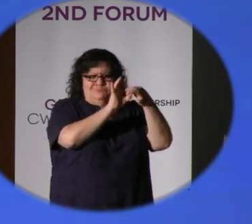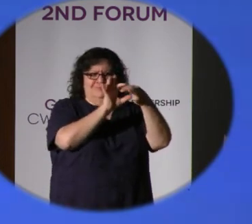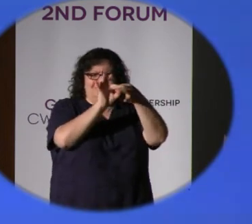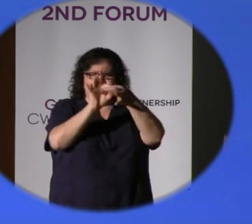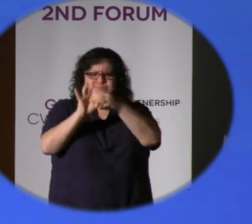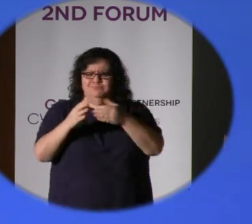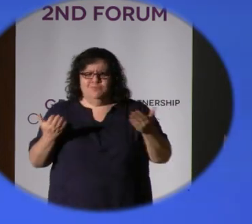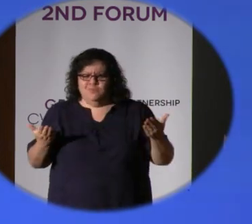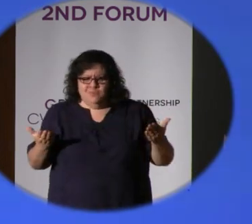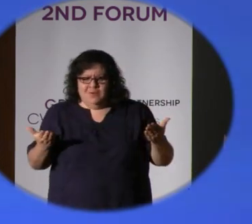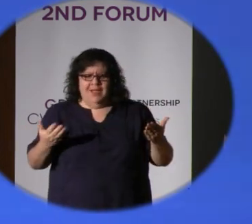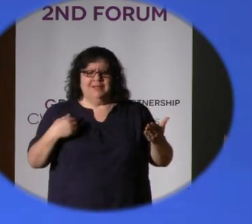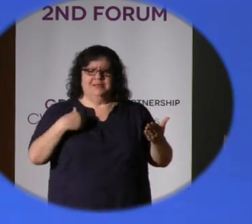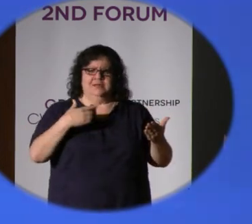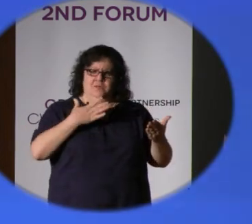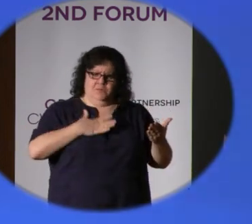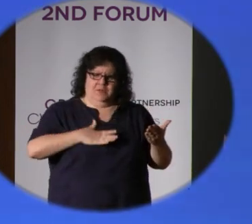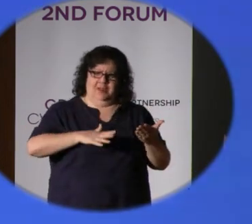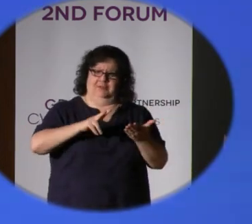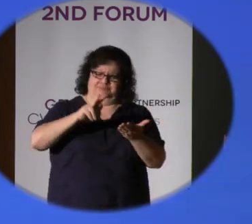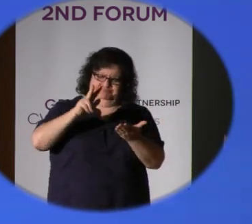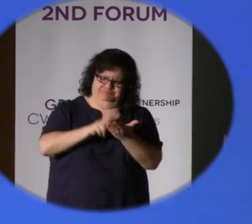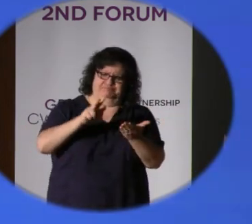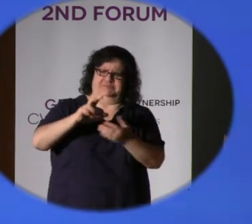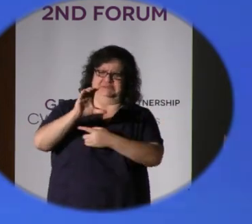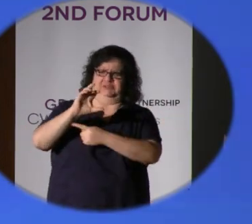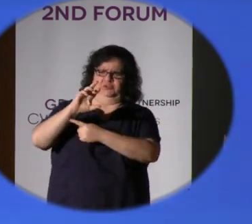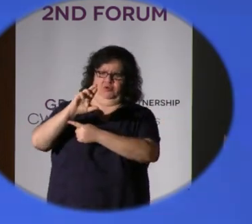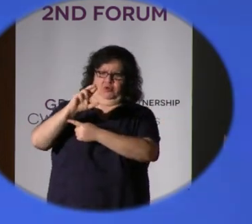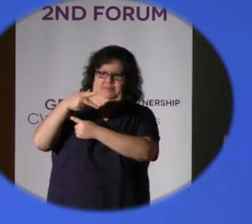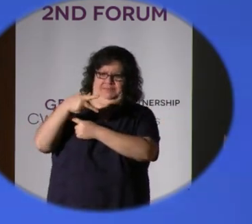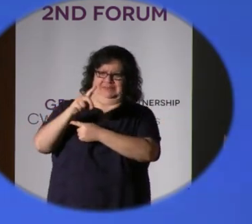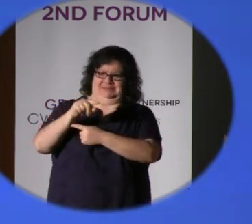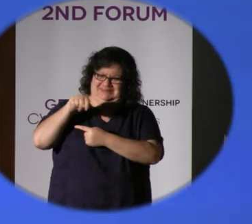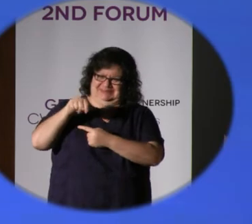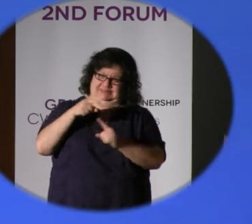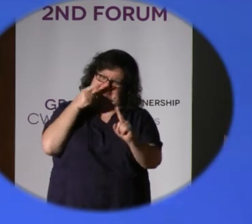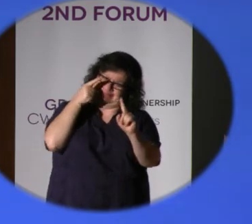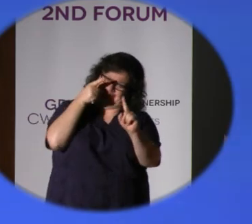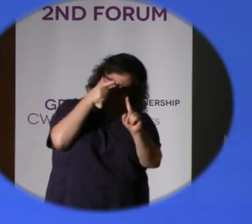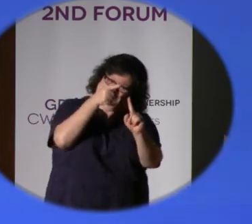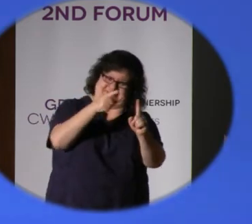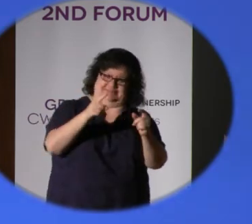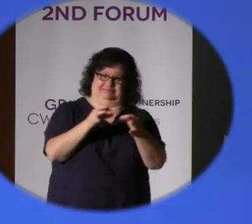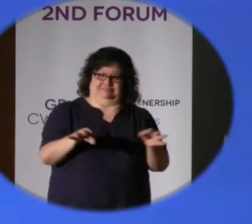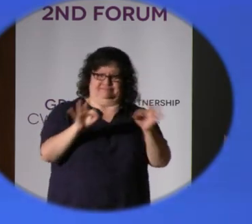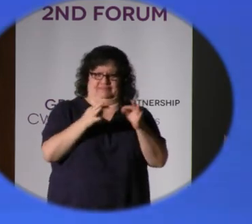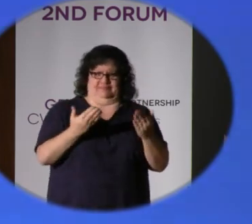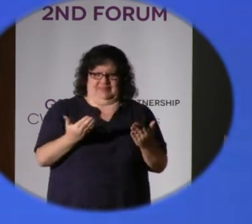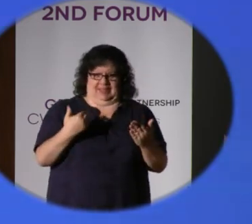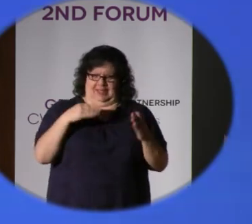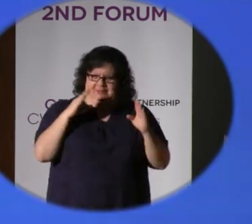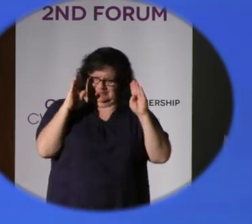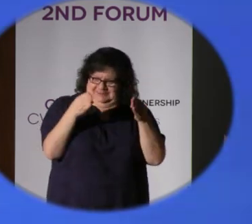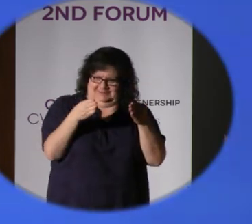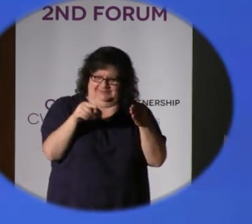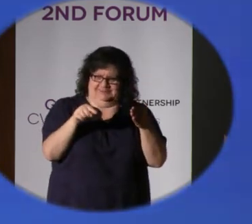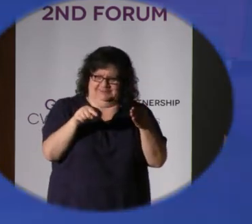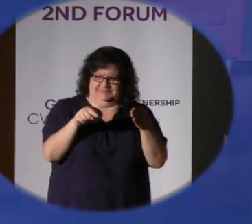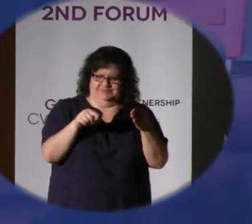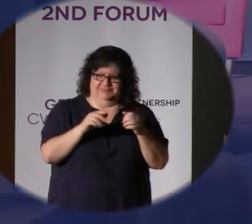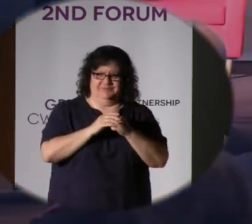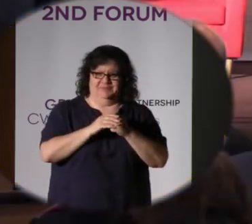ratify the convention, and the right of the people with disability in